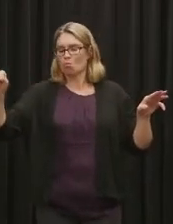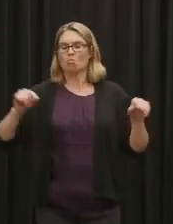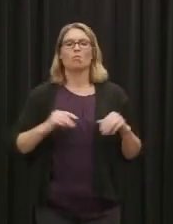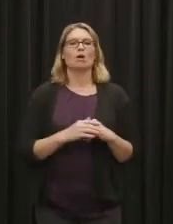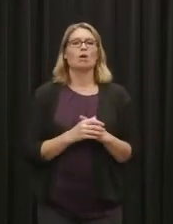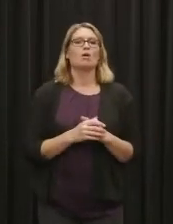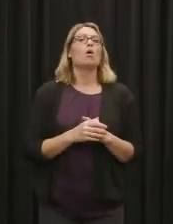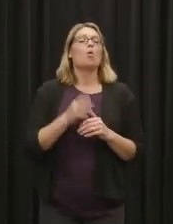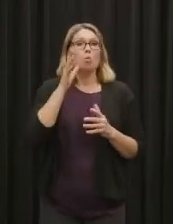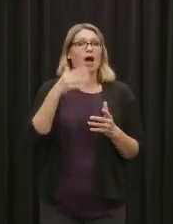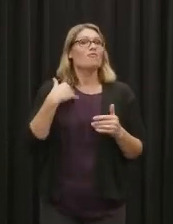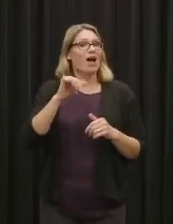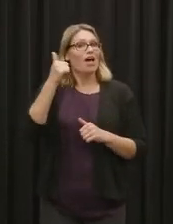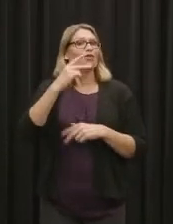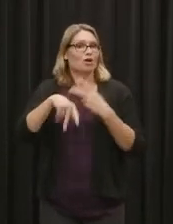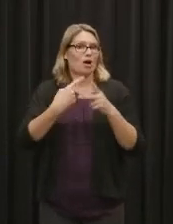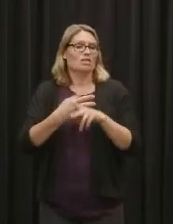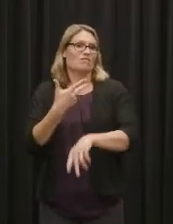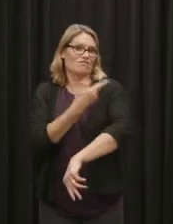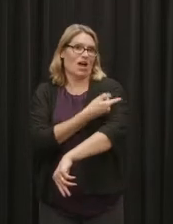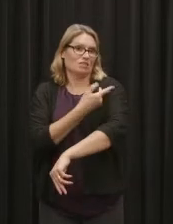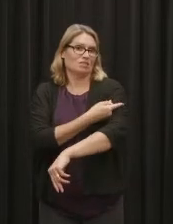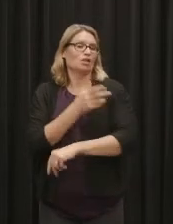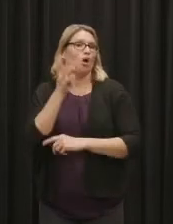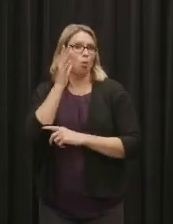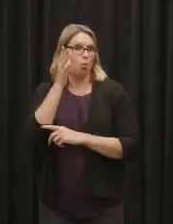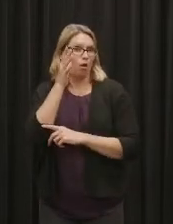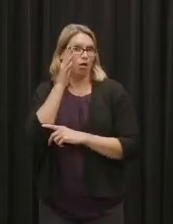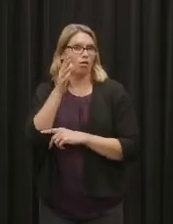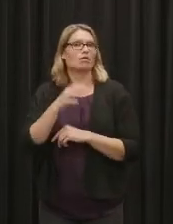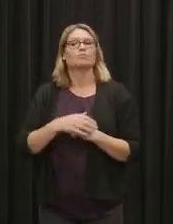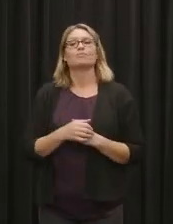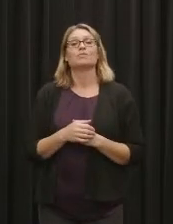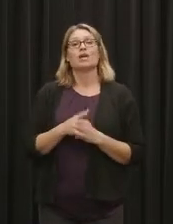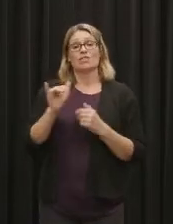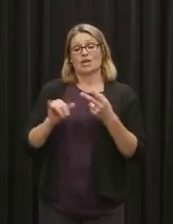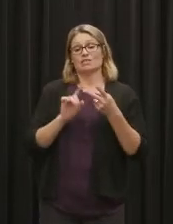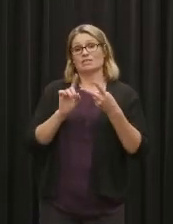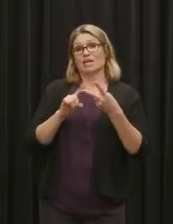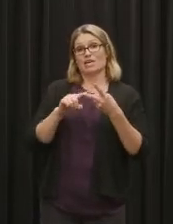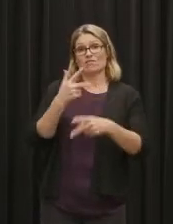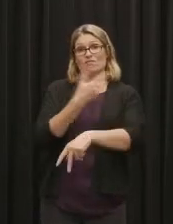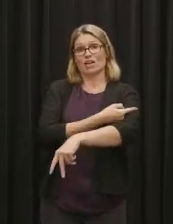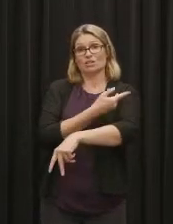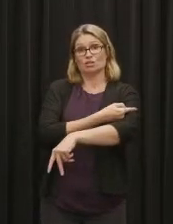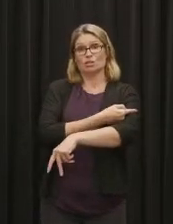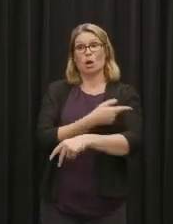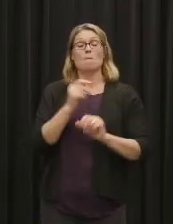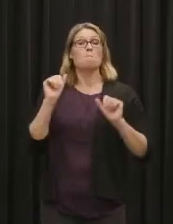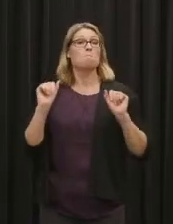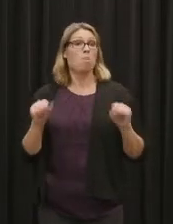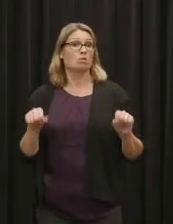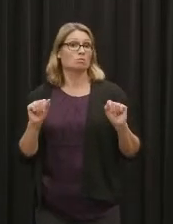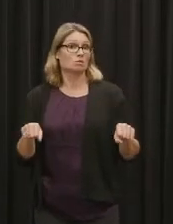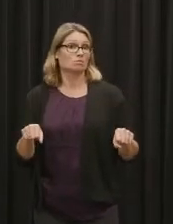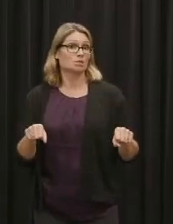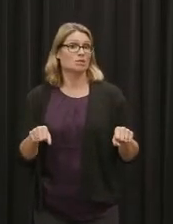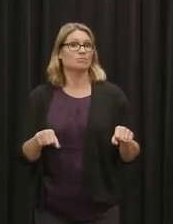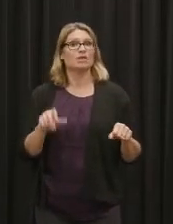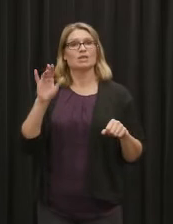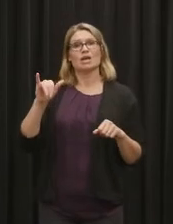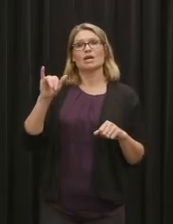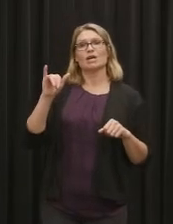there will be other vaccines. And the second vaccine, which is in contention and